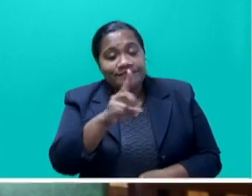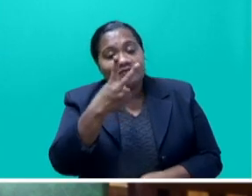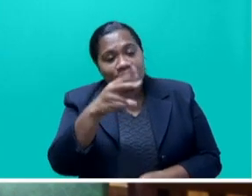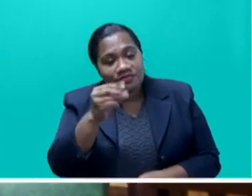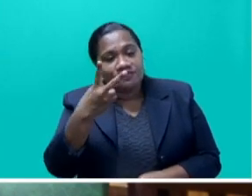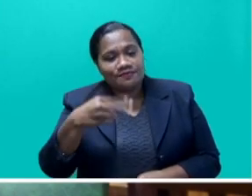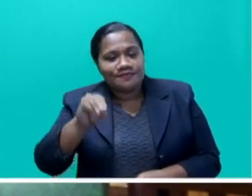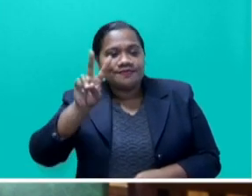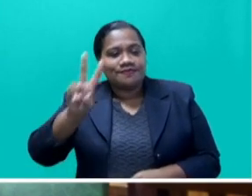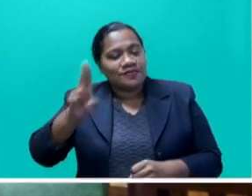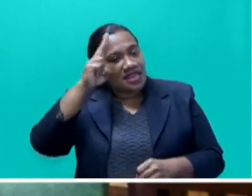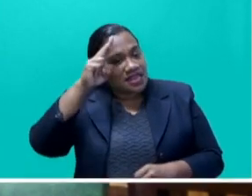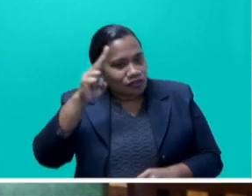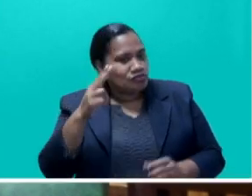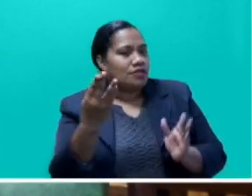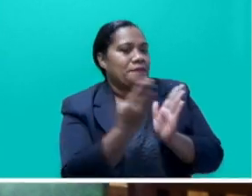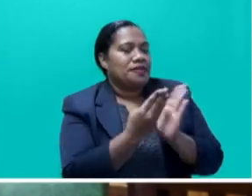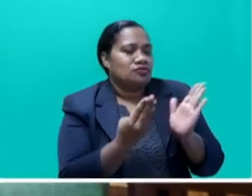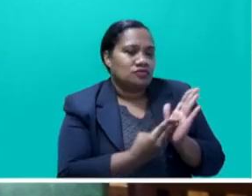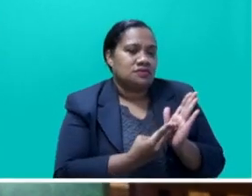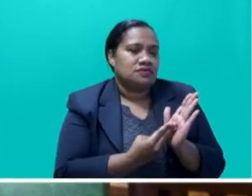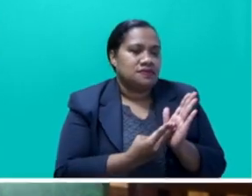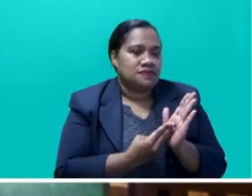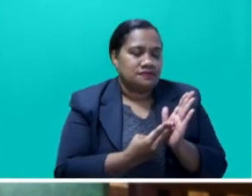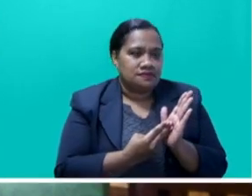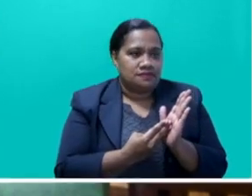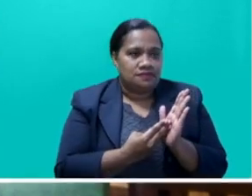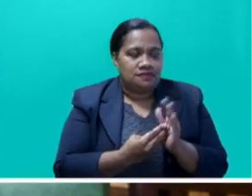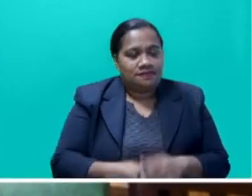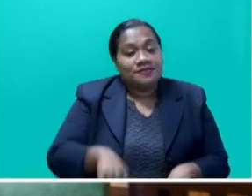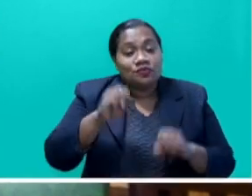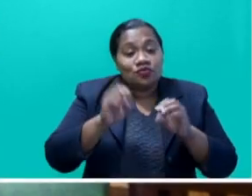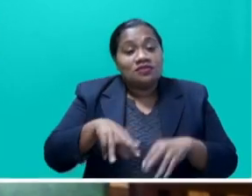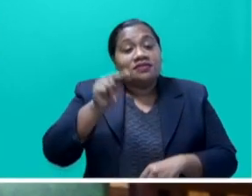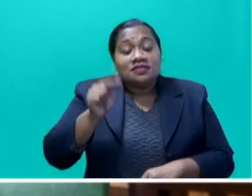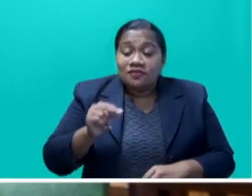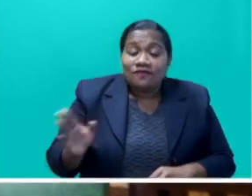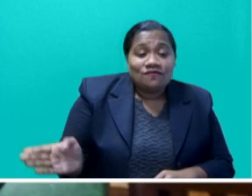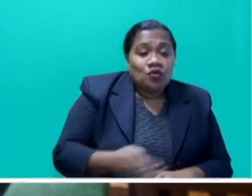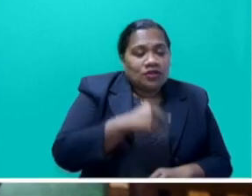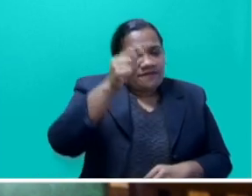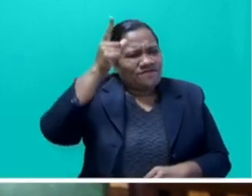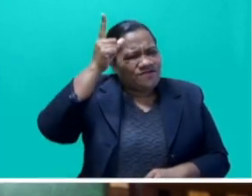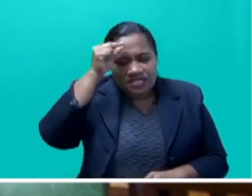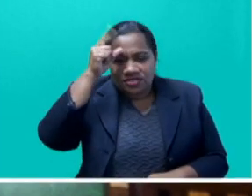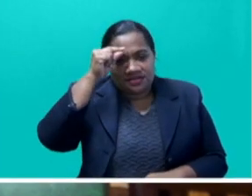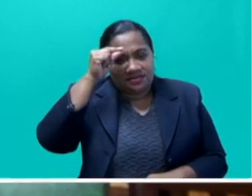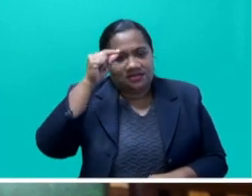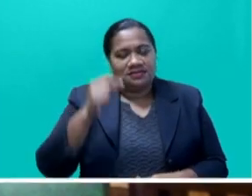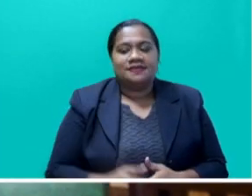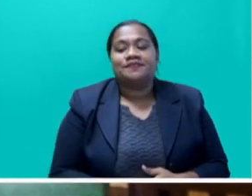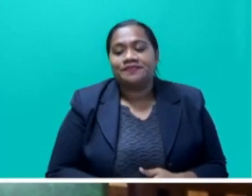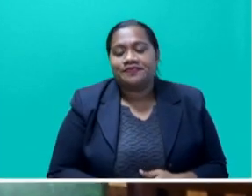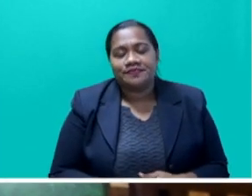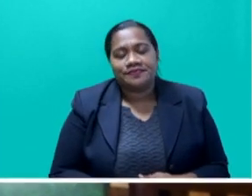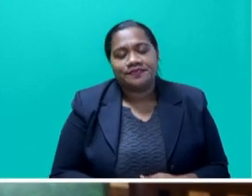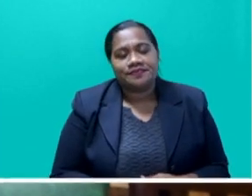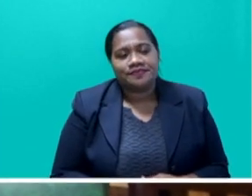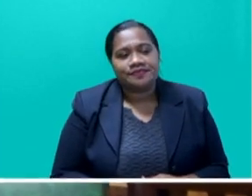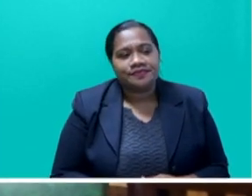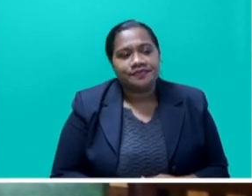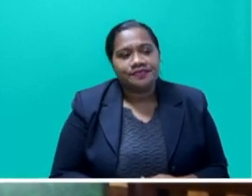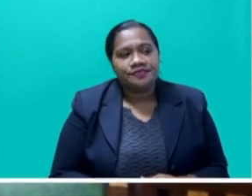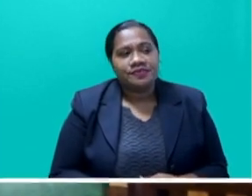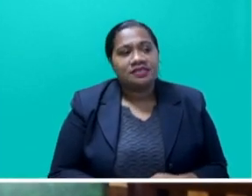2021-2022 national budget by putting the needs of all Fijians, Mr. Speaker, sir, first. Mr.